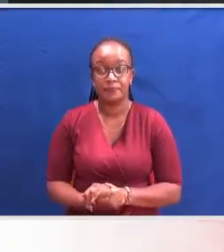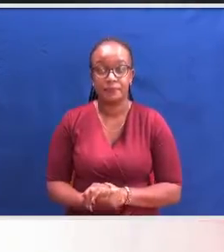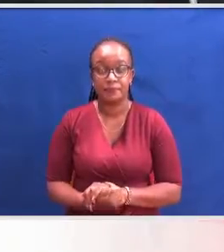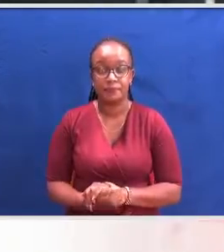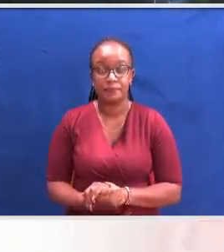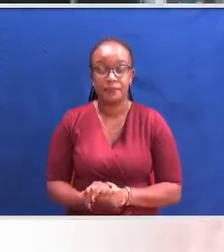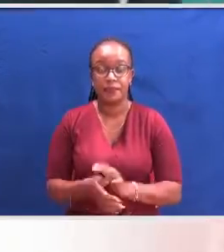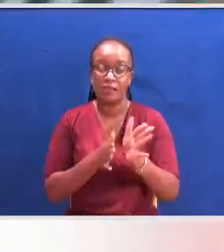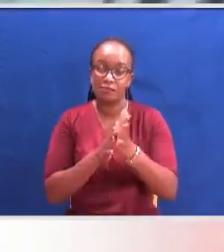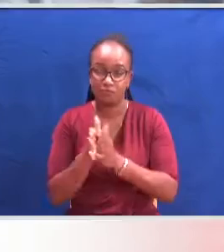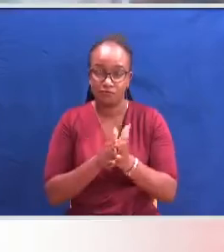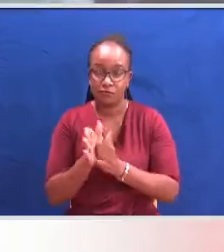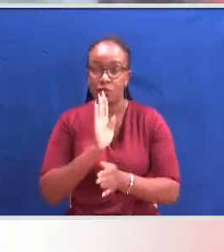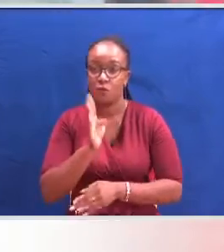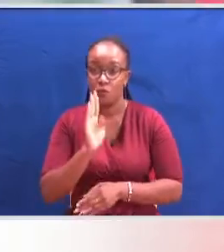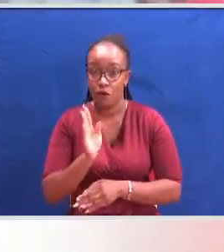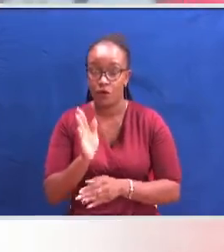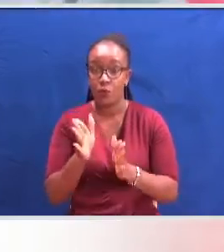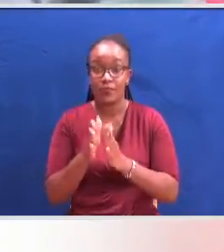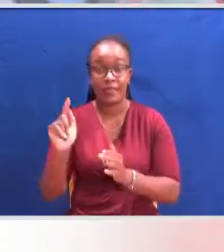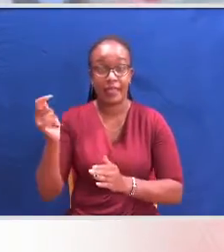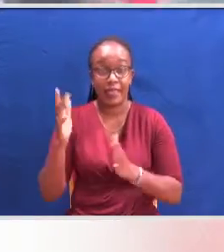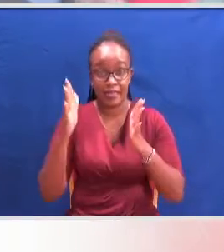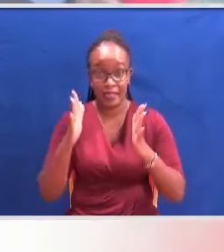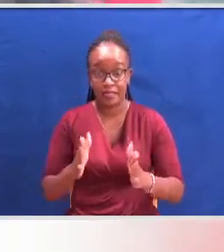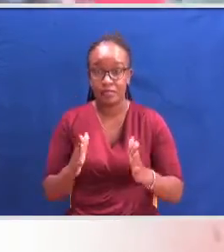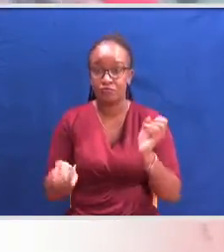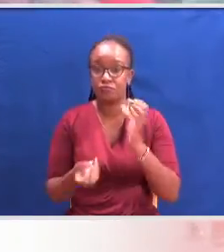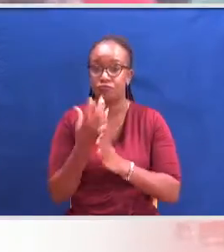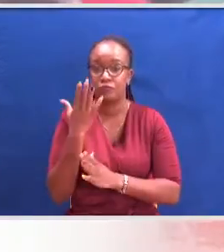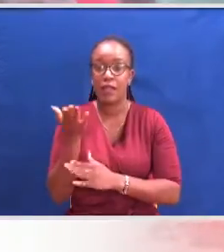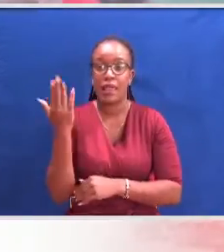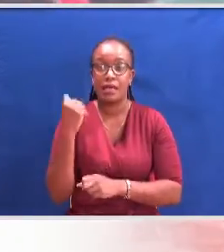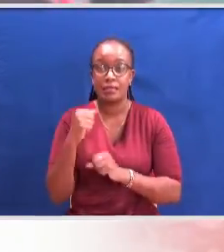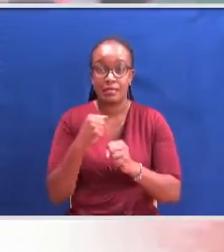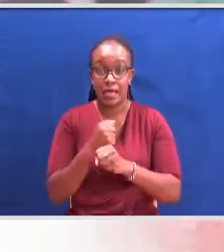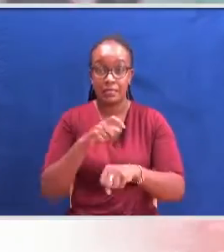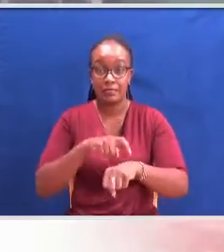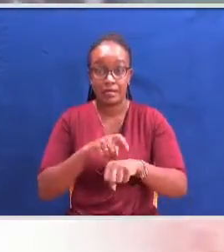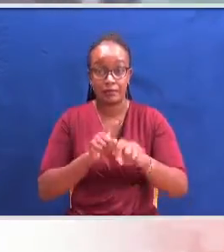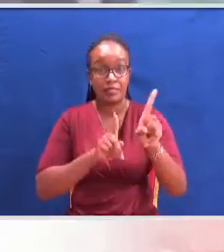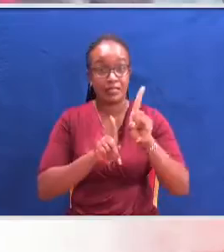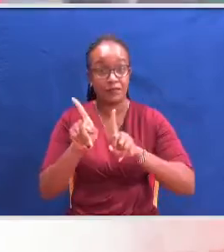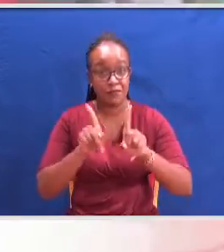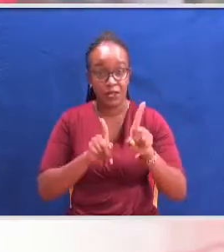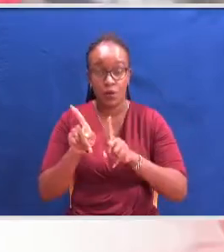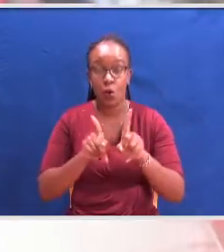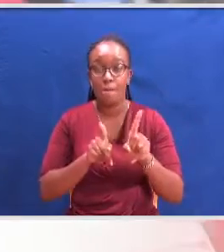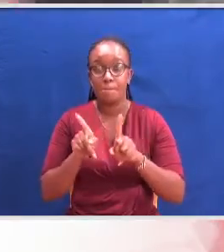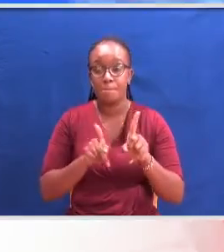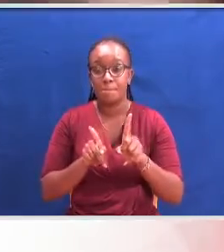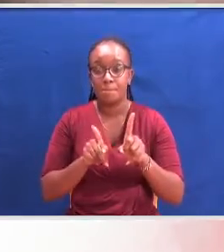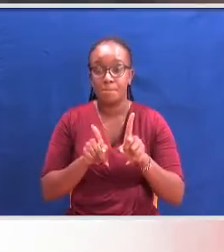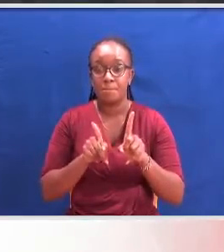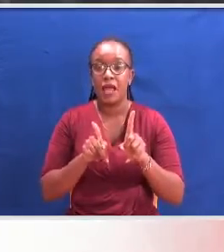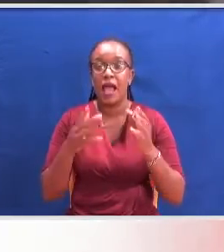The craving for borrowing among Kenyans was explicitly manifested last year when Safaricom, Kenya's leading telco, released